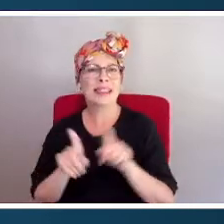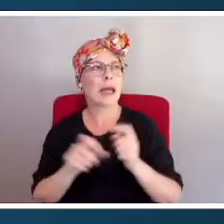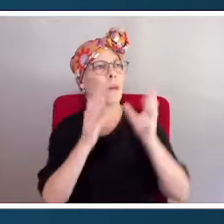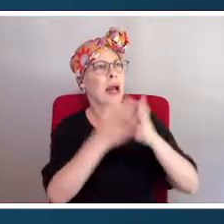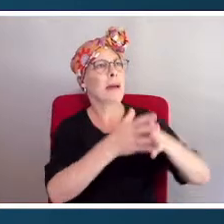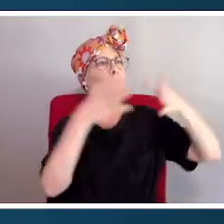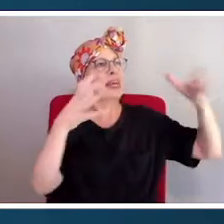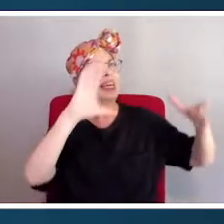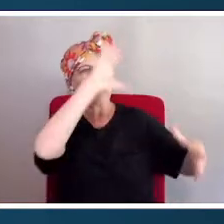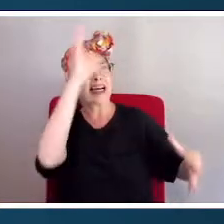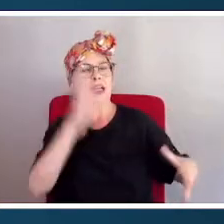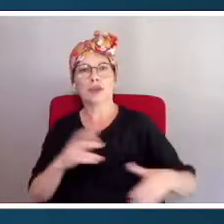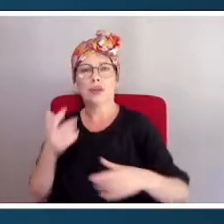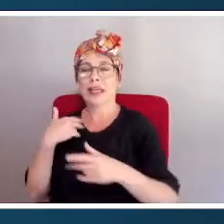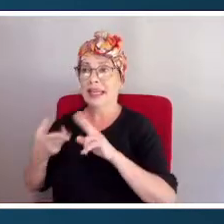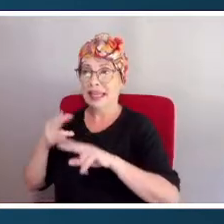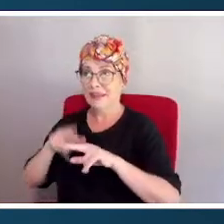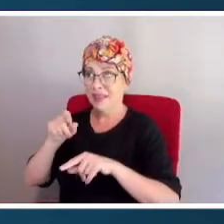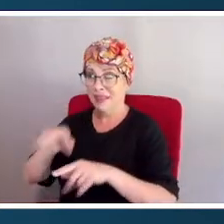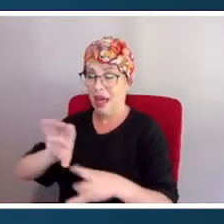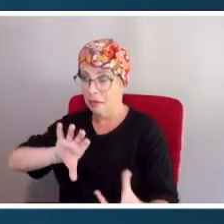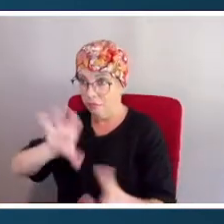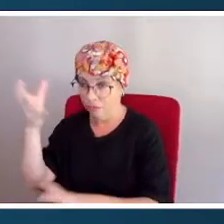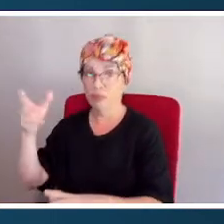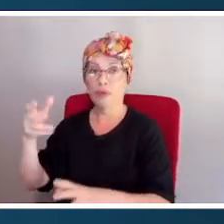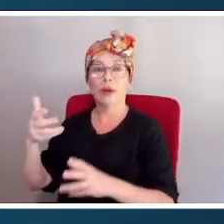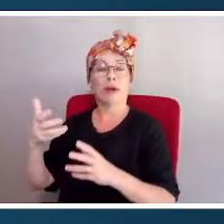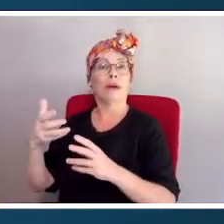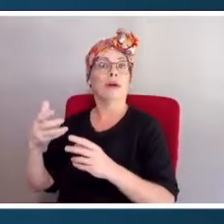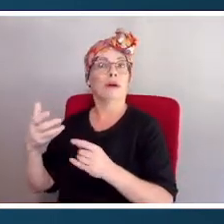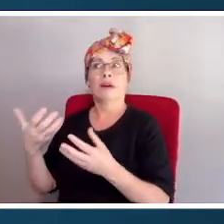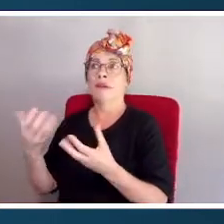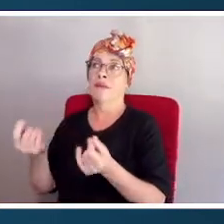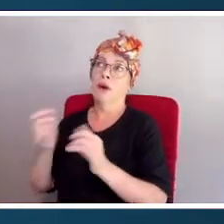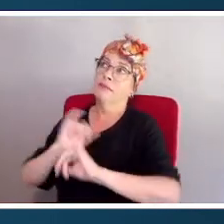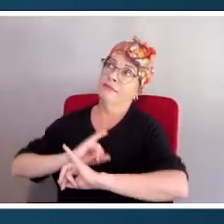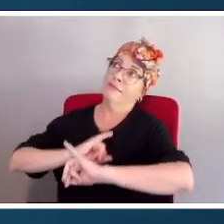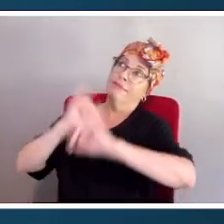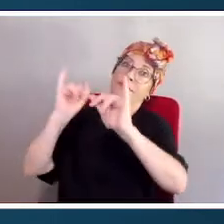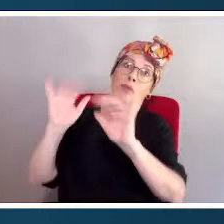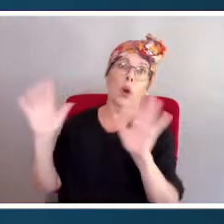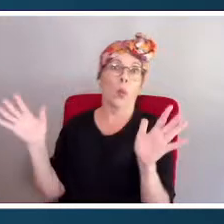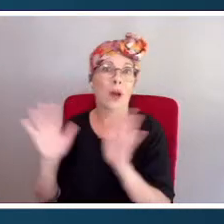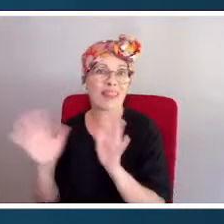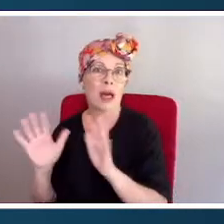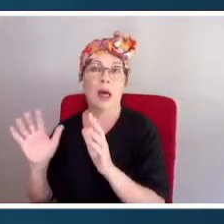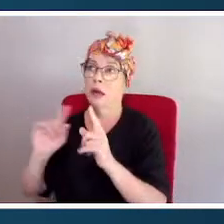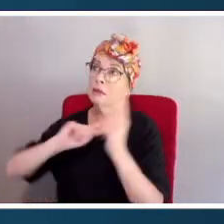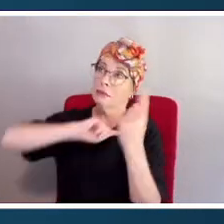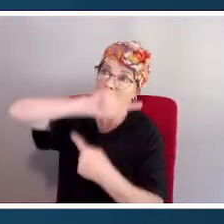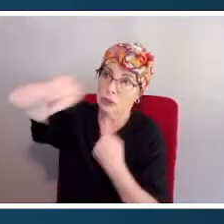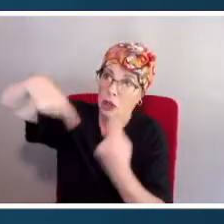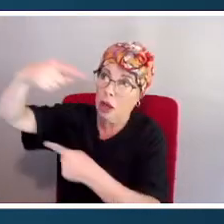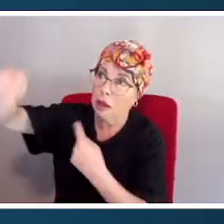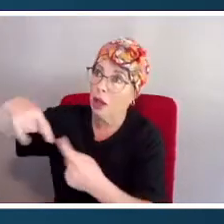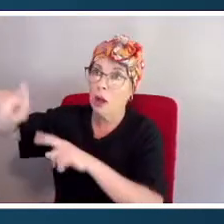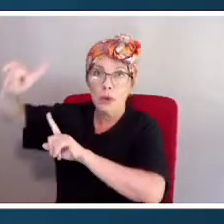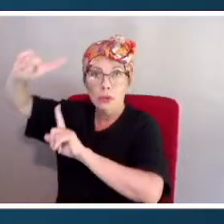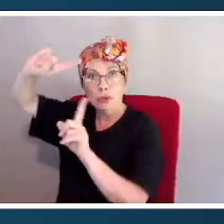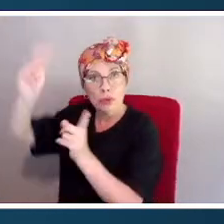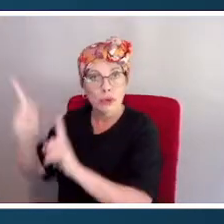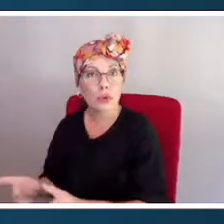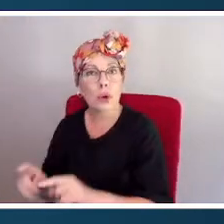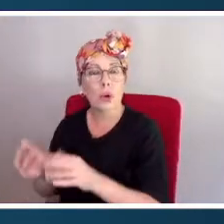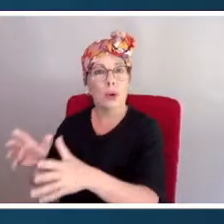destroyed by gruesome cyclones or storm surges. The